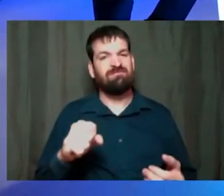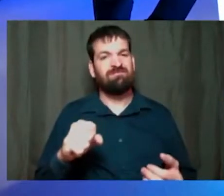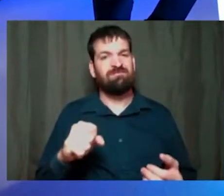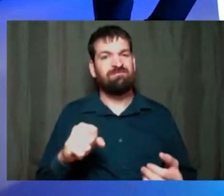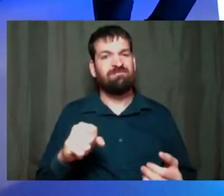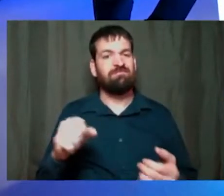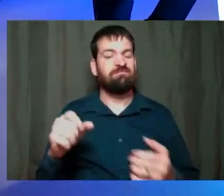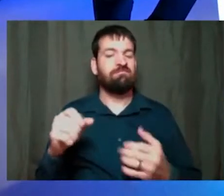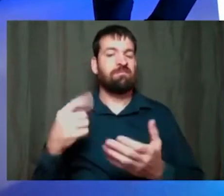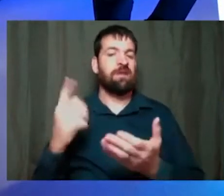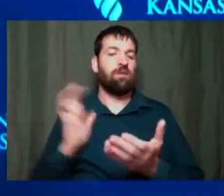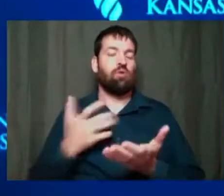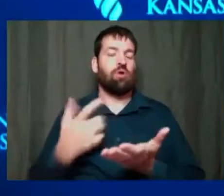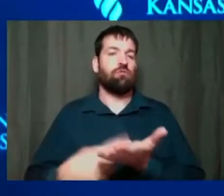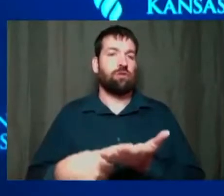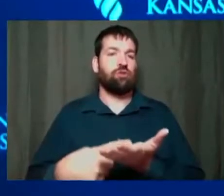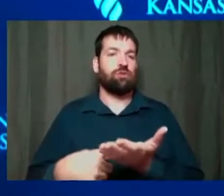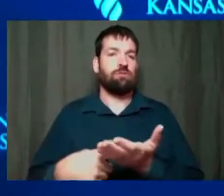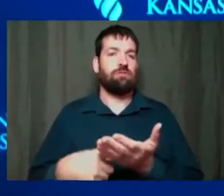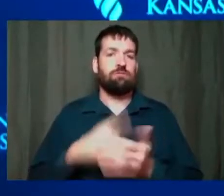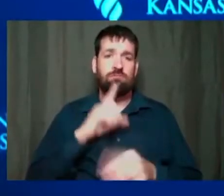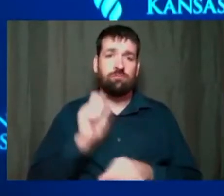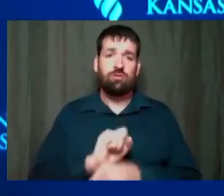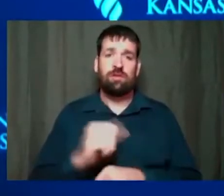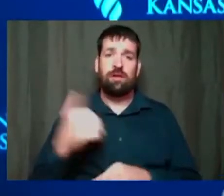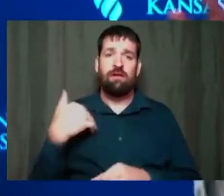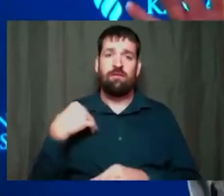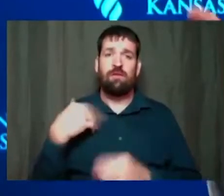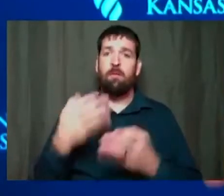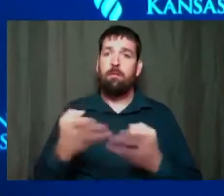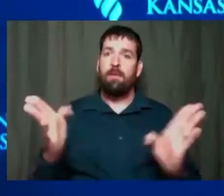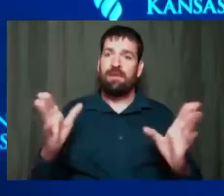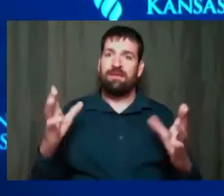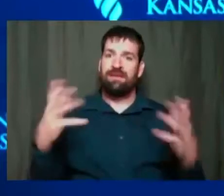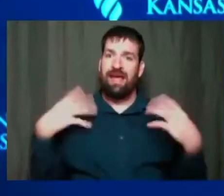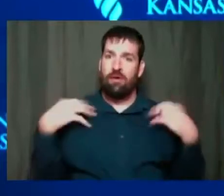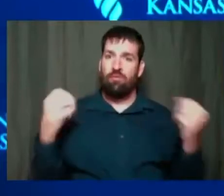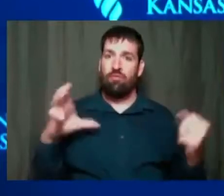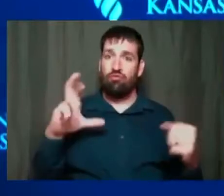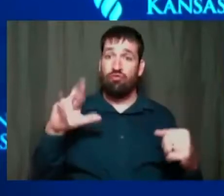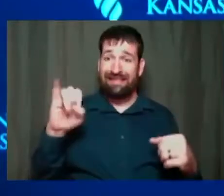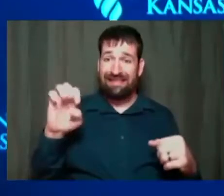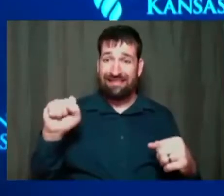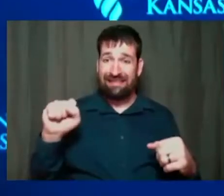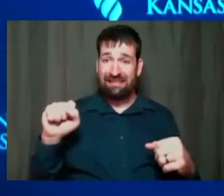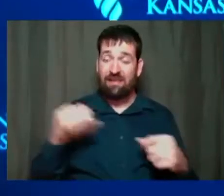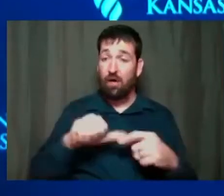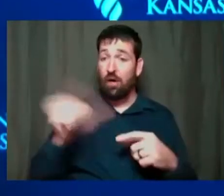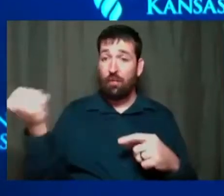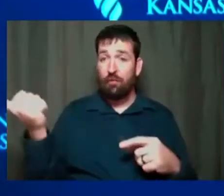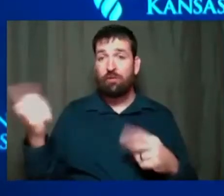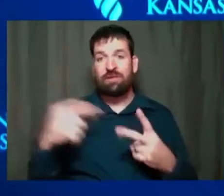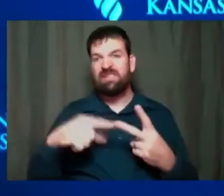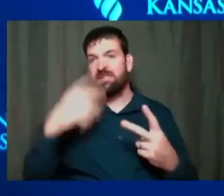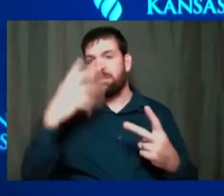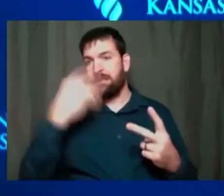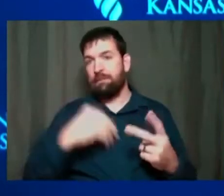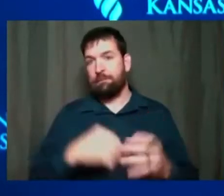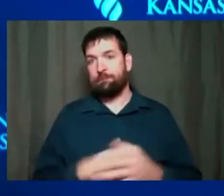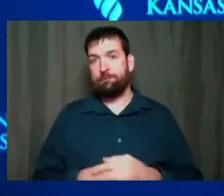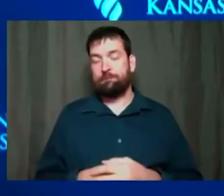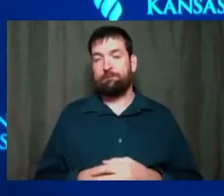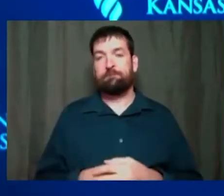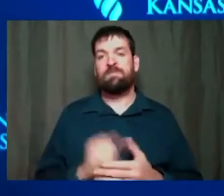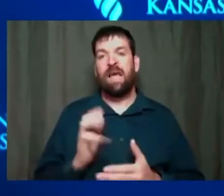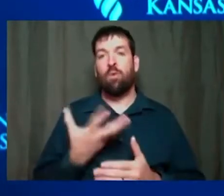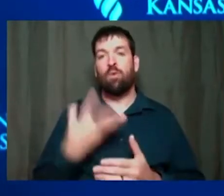is we actually have another public health crisis. We've talked about social media, but the other one is sleep. Mm-hmm. We have so interrupted our sleep